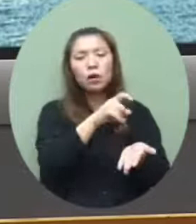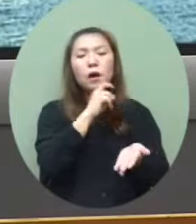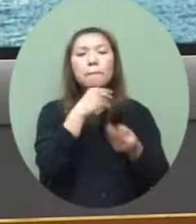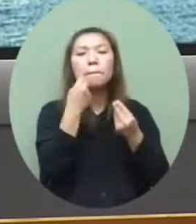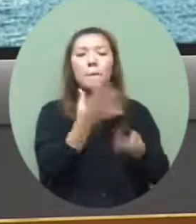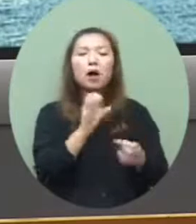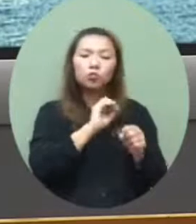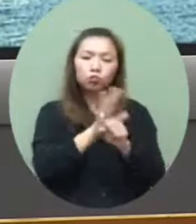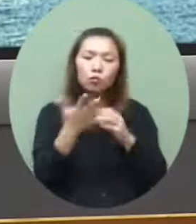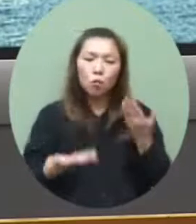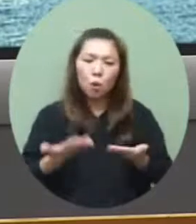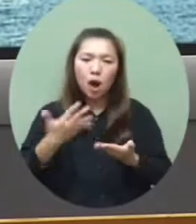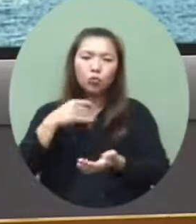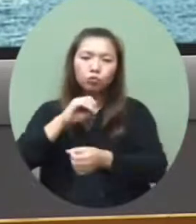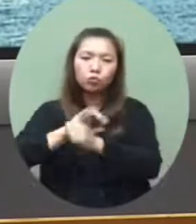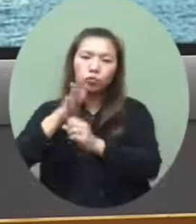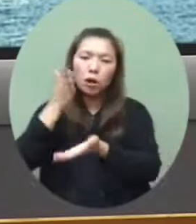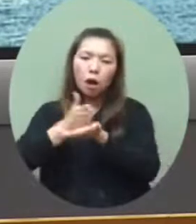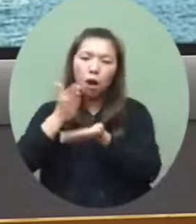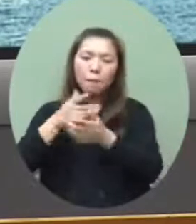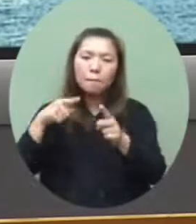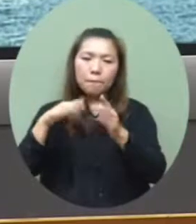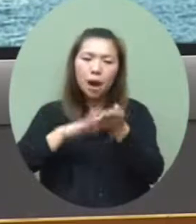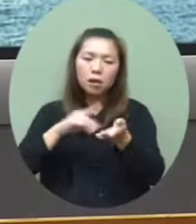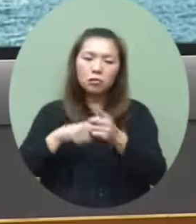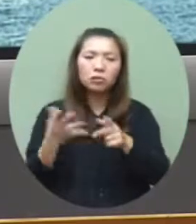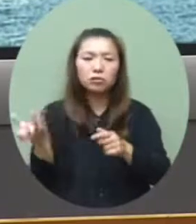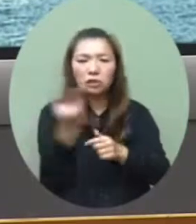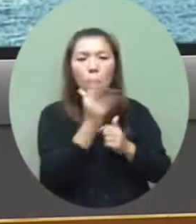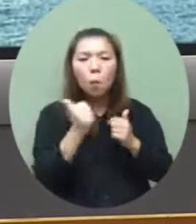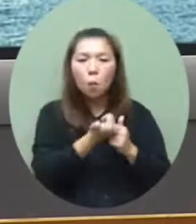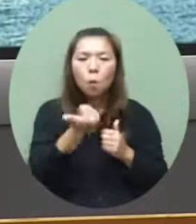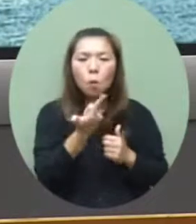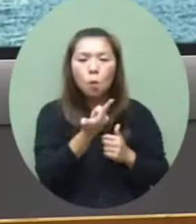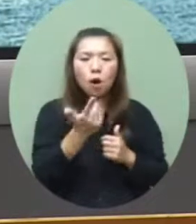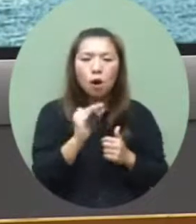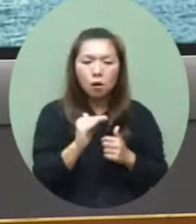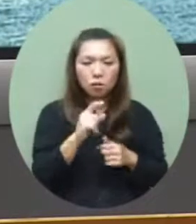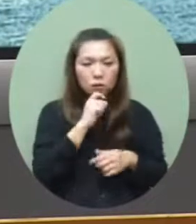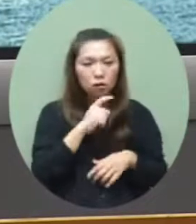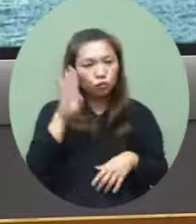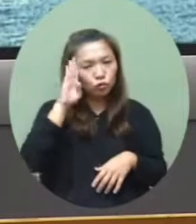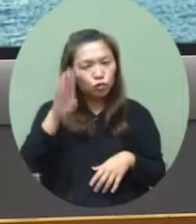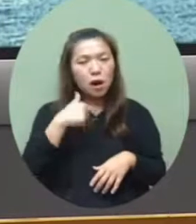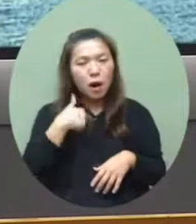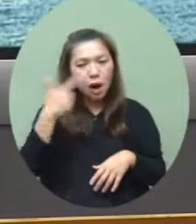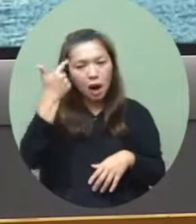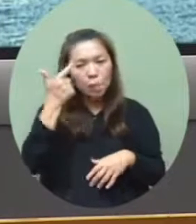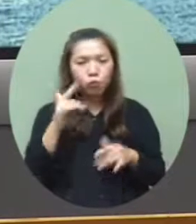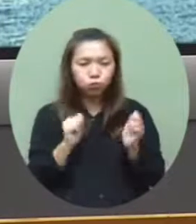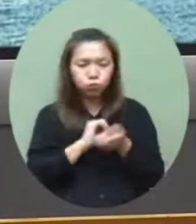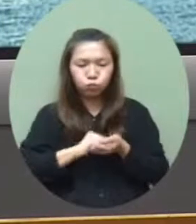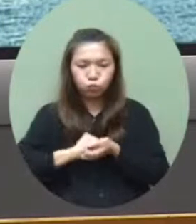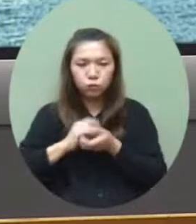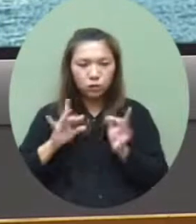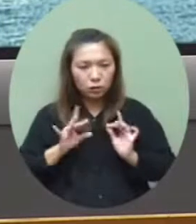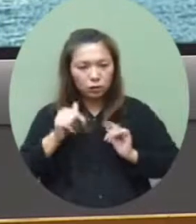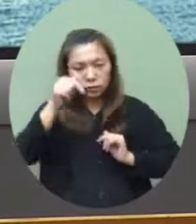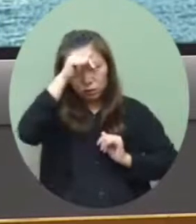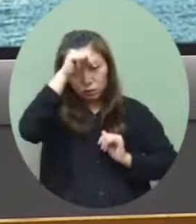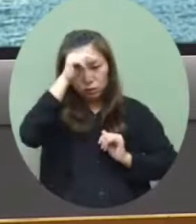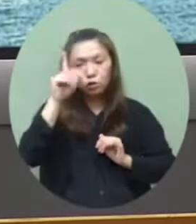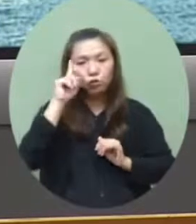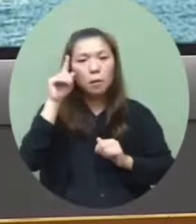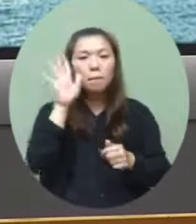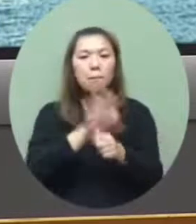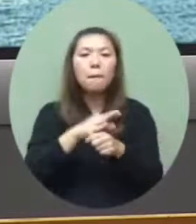with the private hospitals in the futures to provide more beds for us so that more